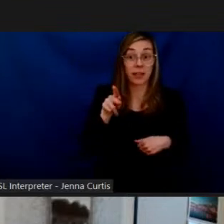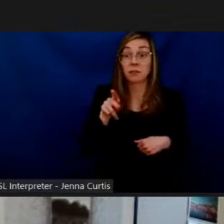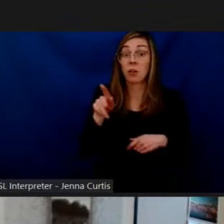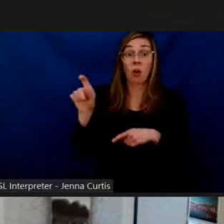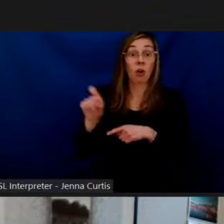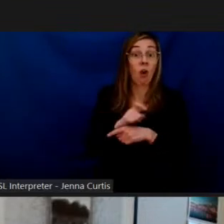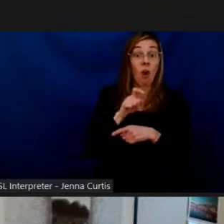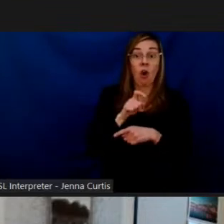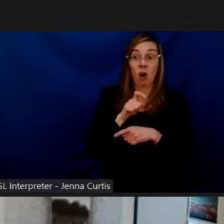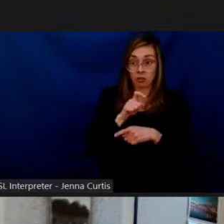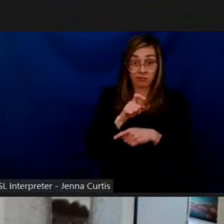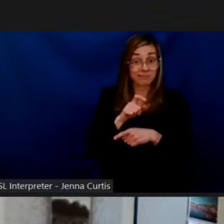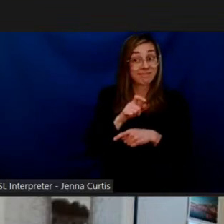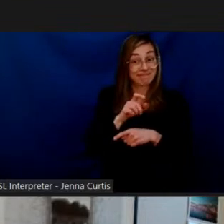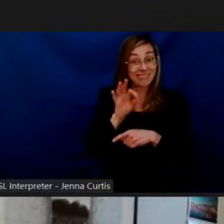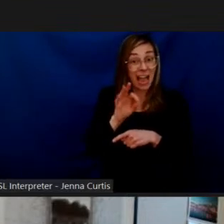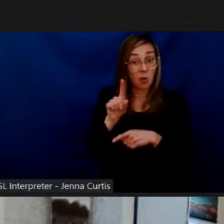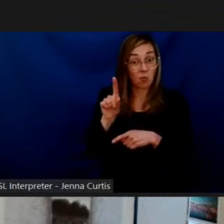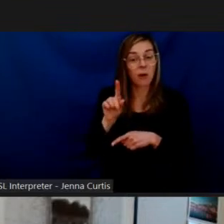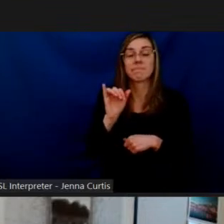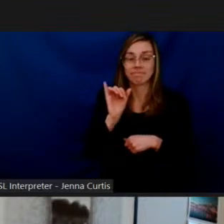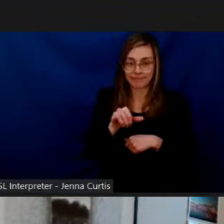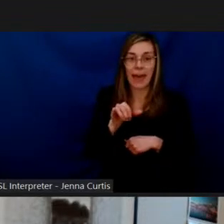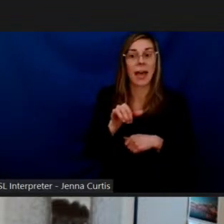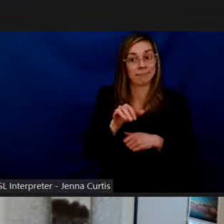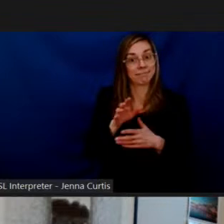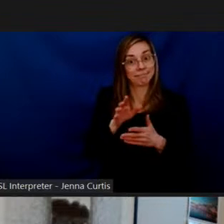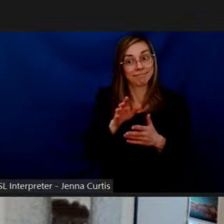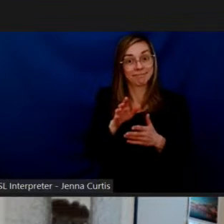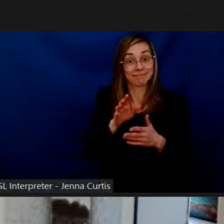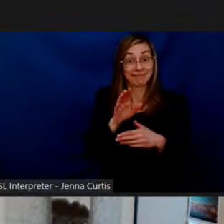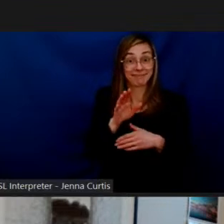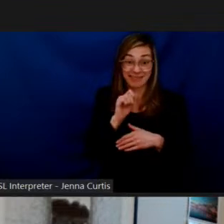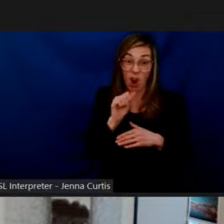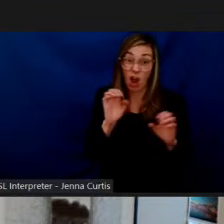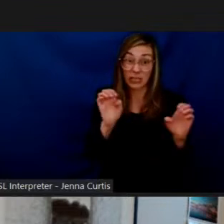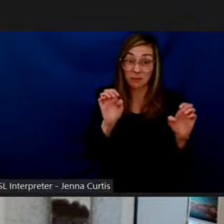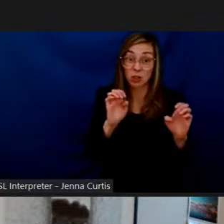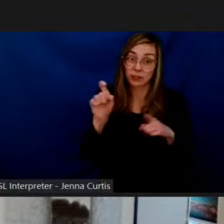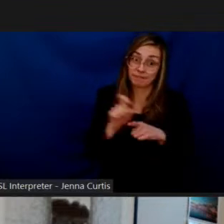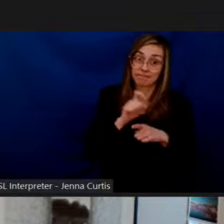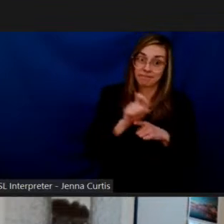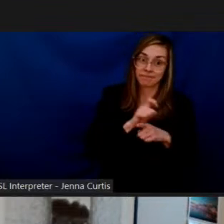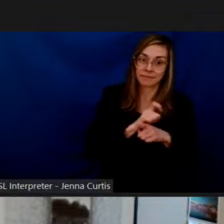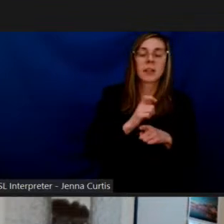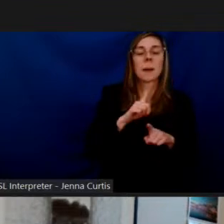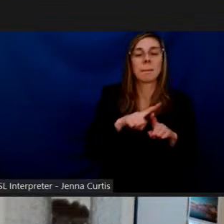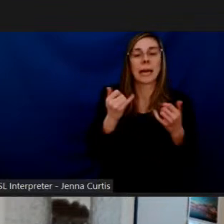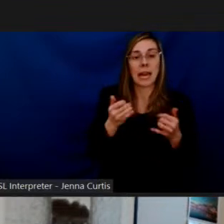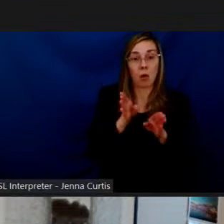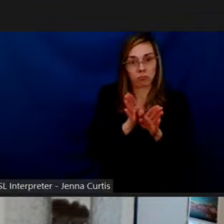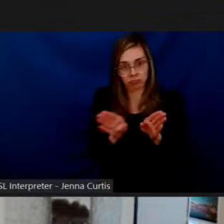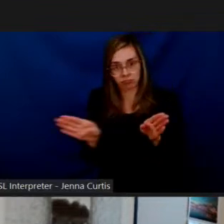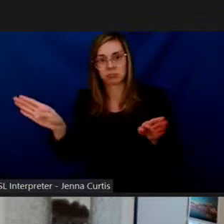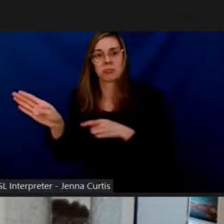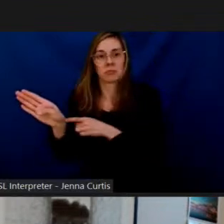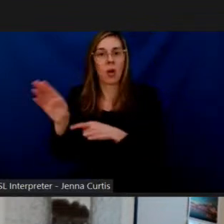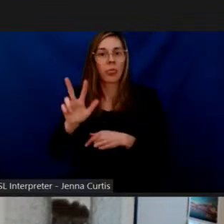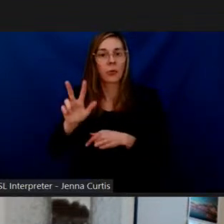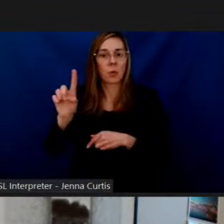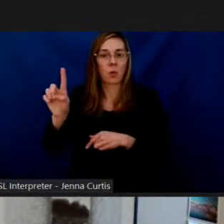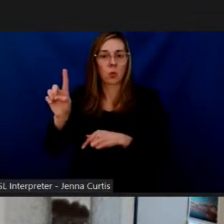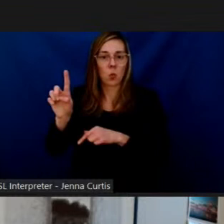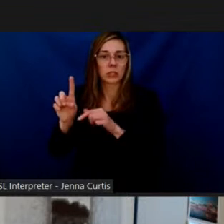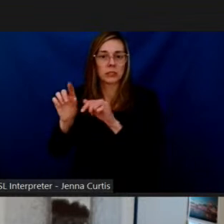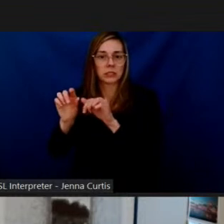mayor has been committed to staffing a 24-hour 311 system, and that's been up and running. And you're going to see